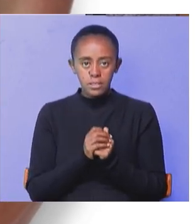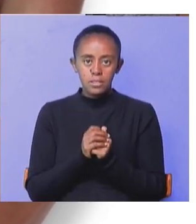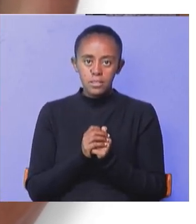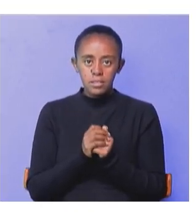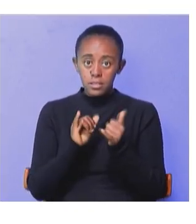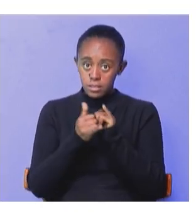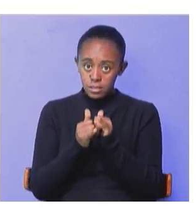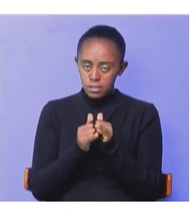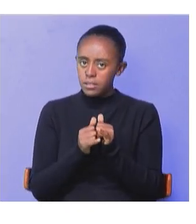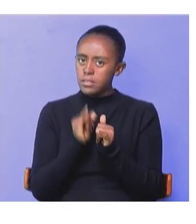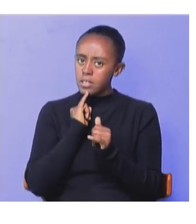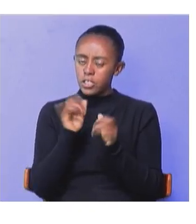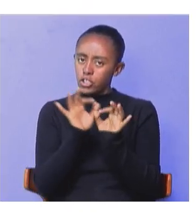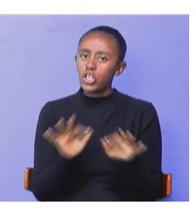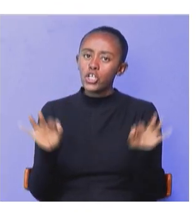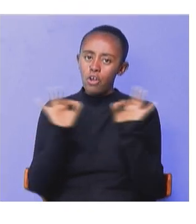is essential